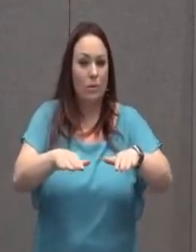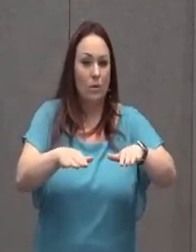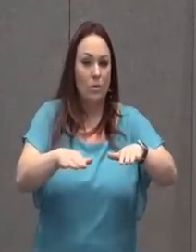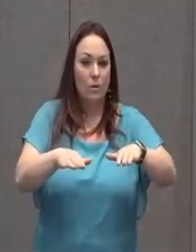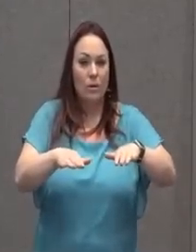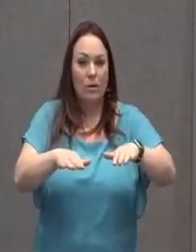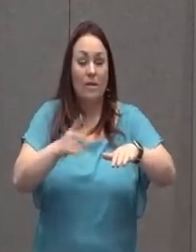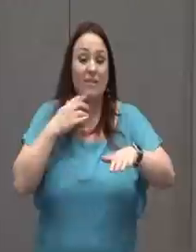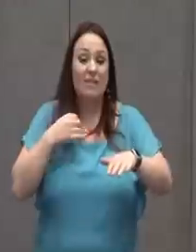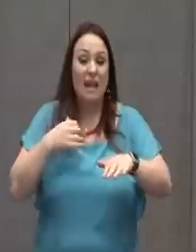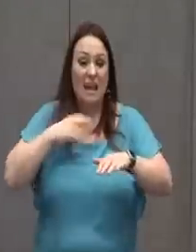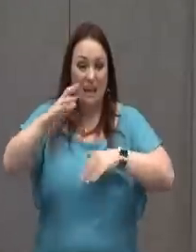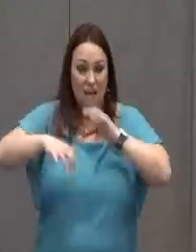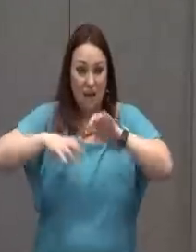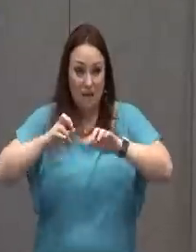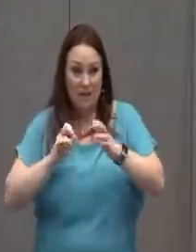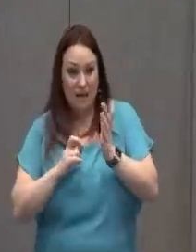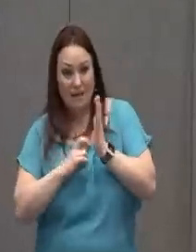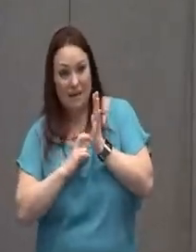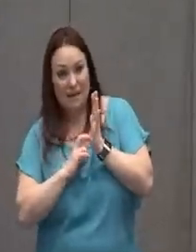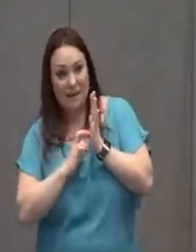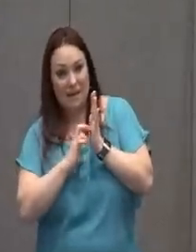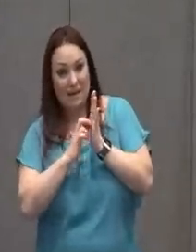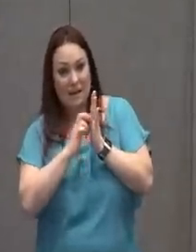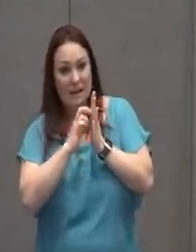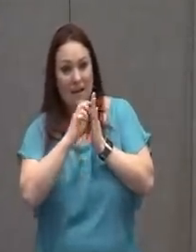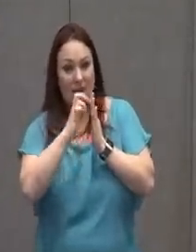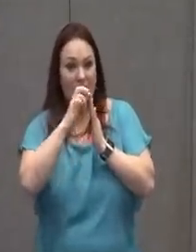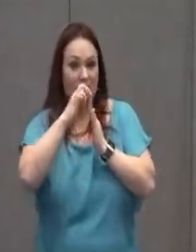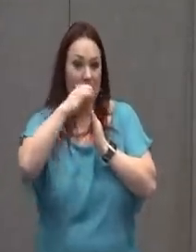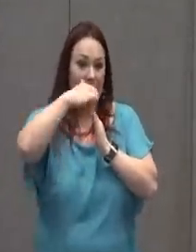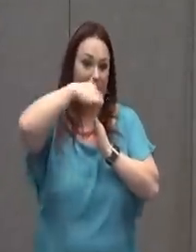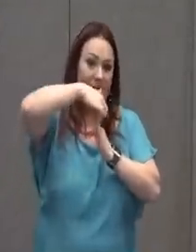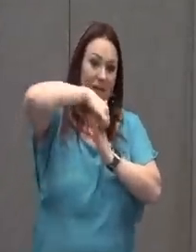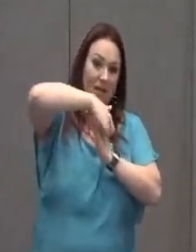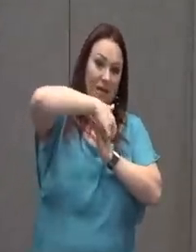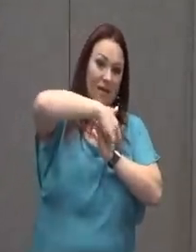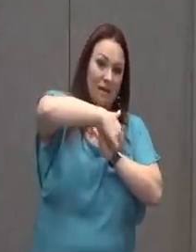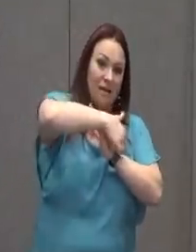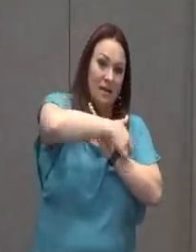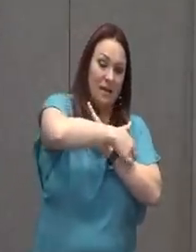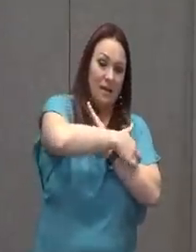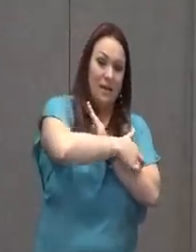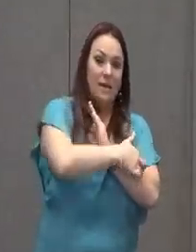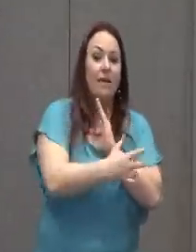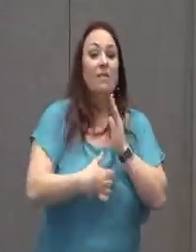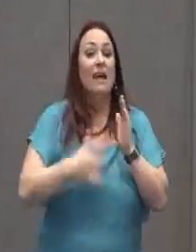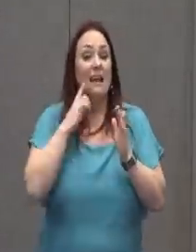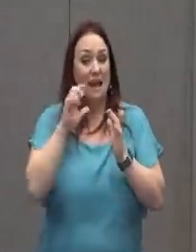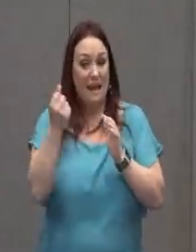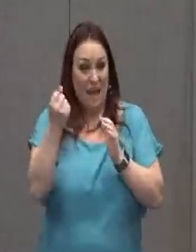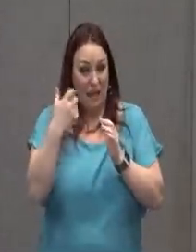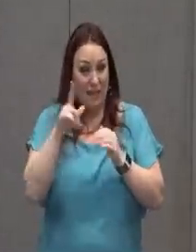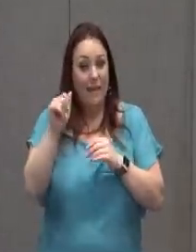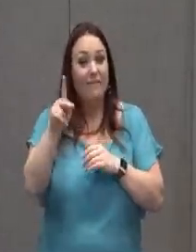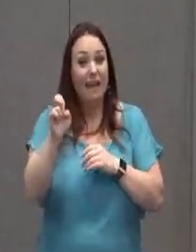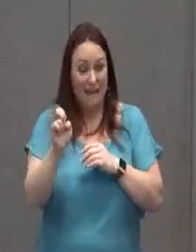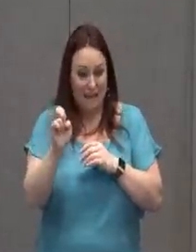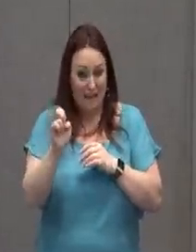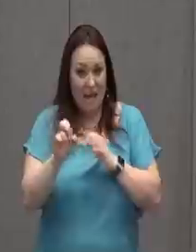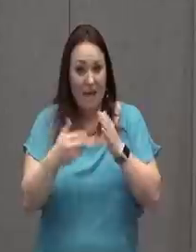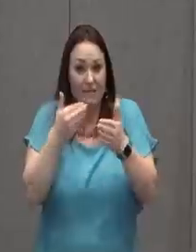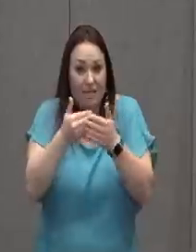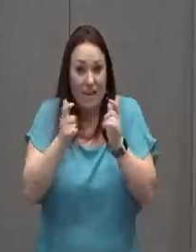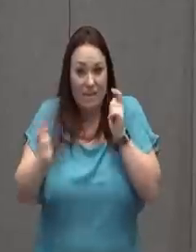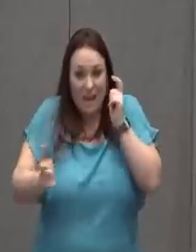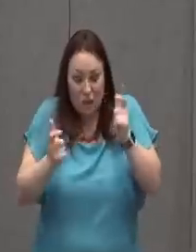had steep sides. They hurried down the walls that held back the lake. Close by, they found a huge